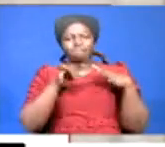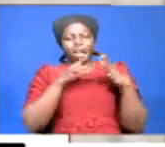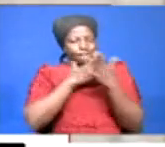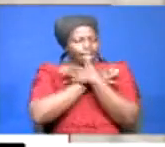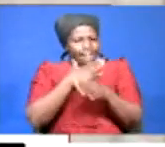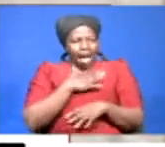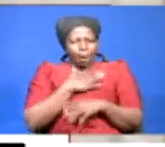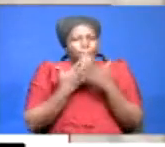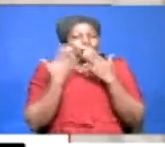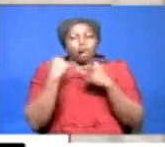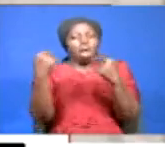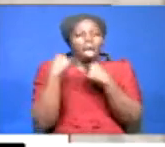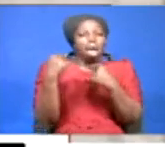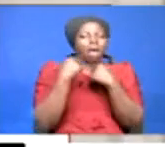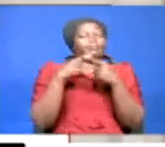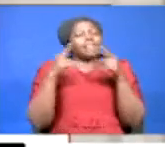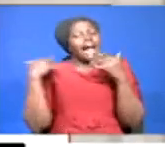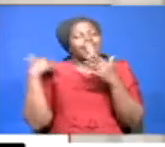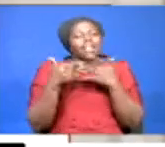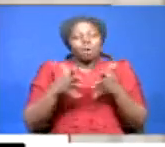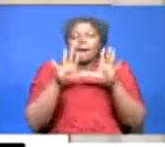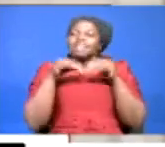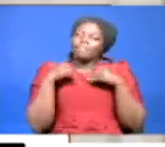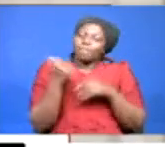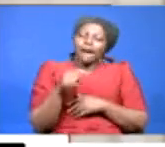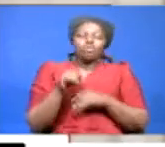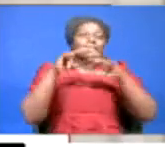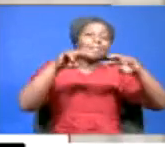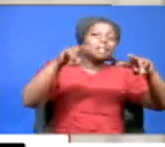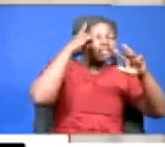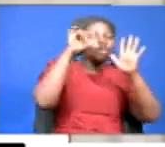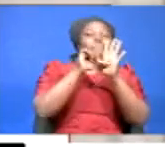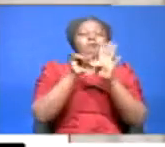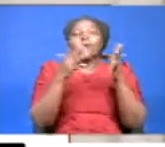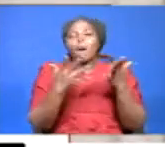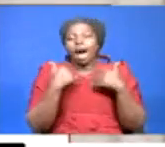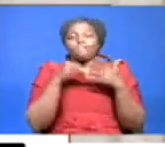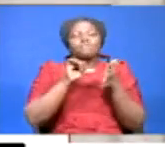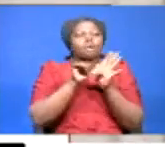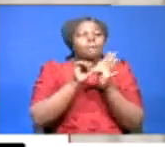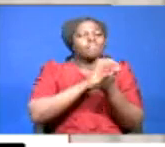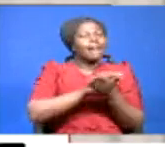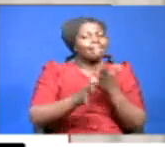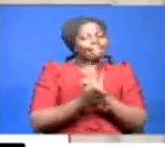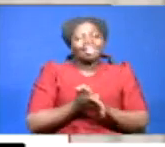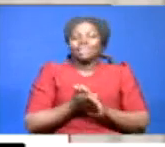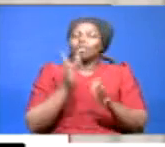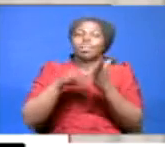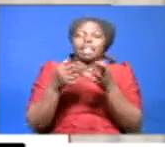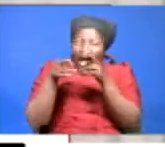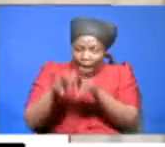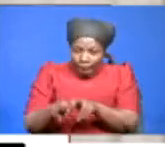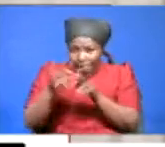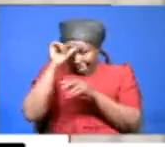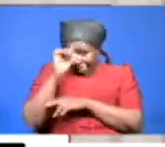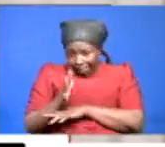denial. They are looking for problems where they do not exist. What has happened? There was a small problem, Governor, and it